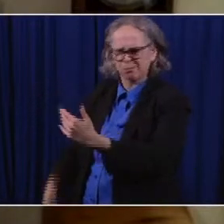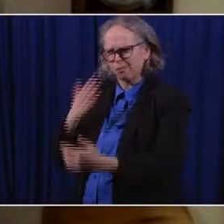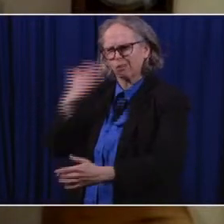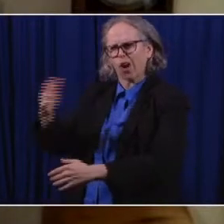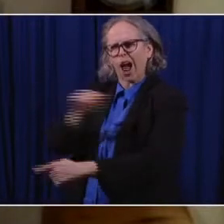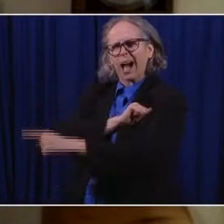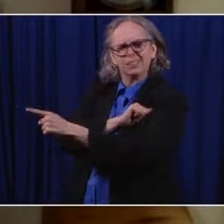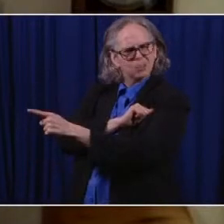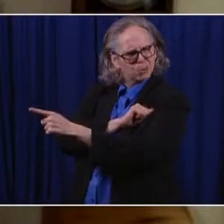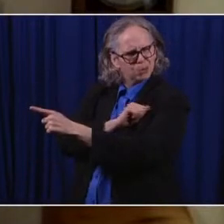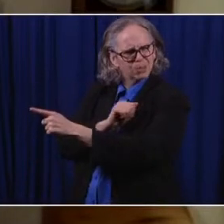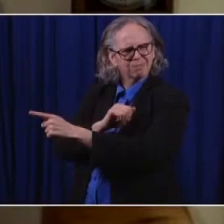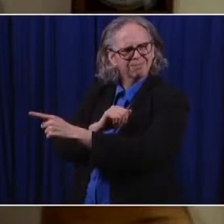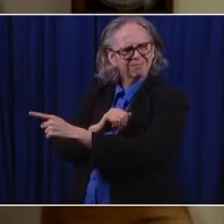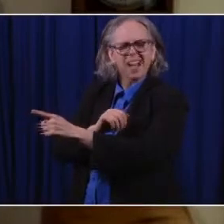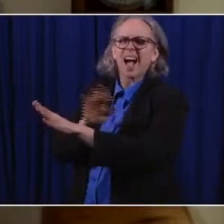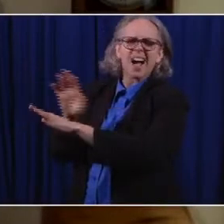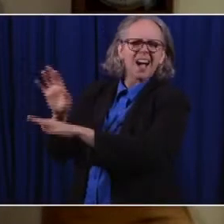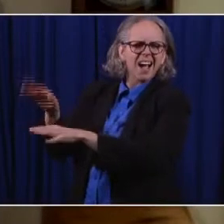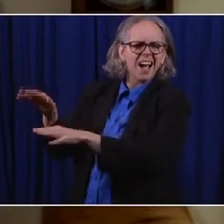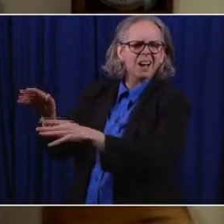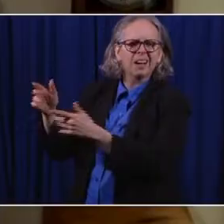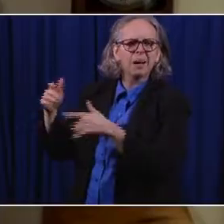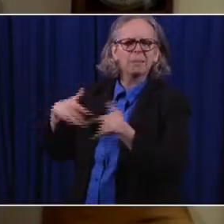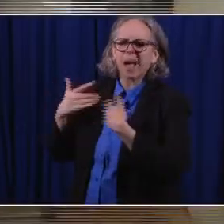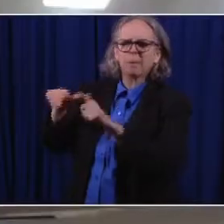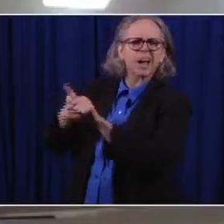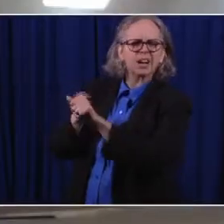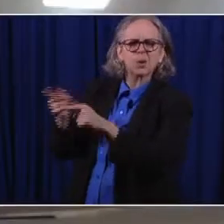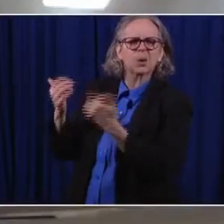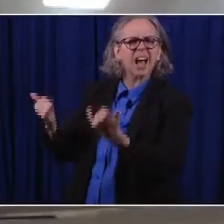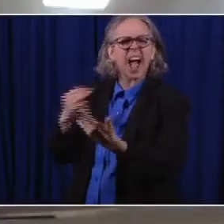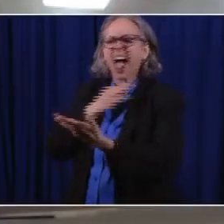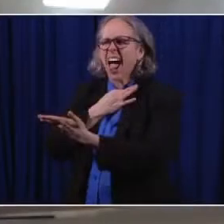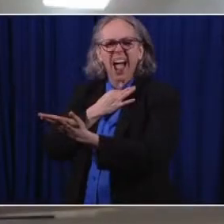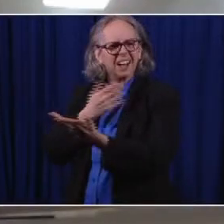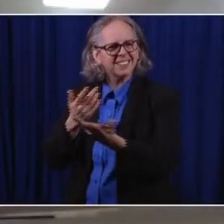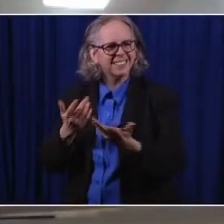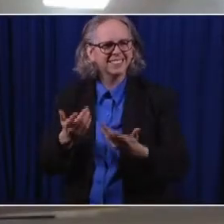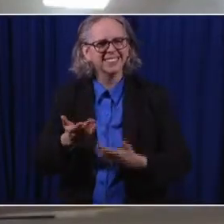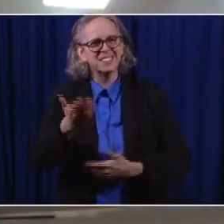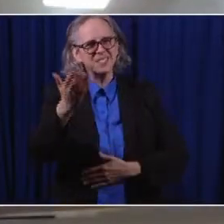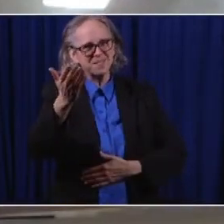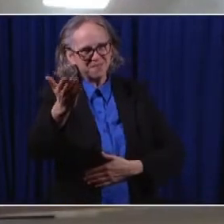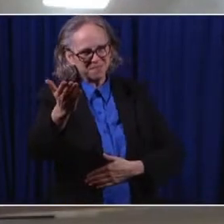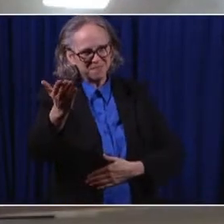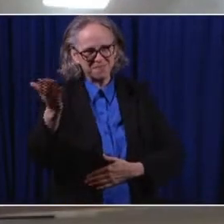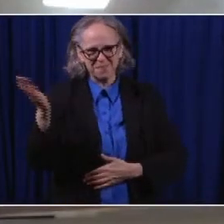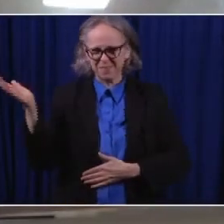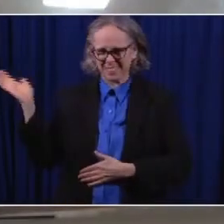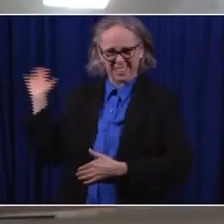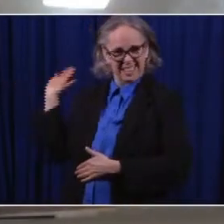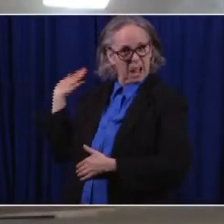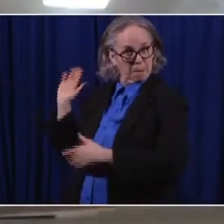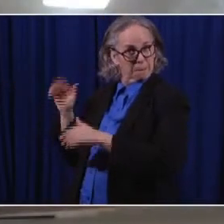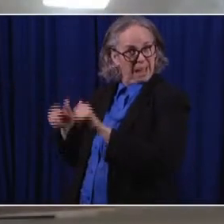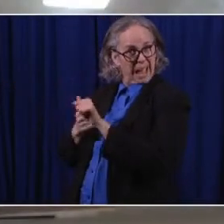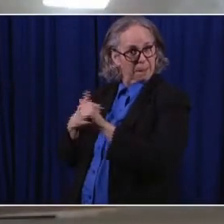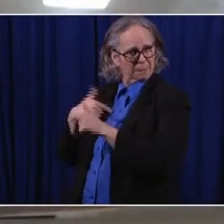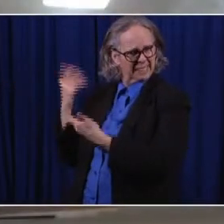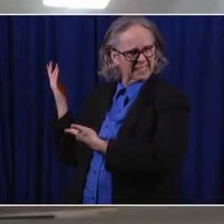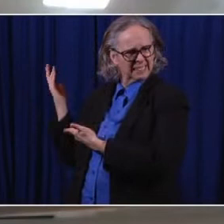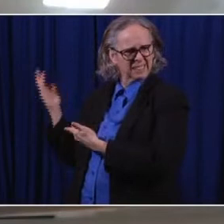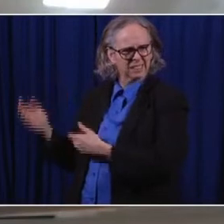looking at turn around and tell me what I'm looking at back there. What you're seeing behind me is Dr. Jim Tita, our critical